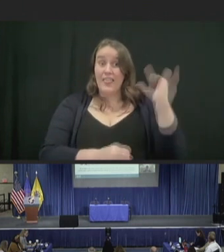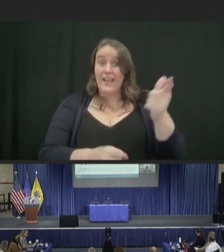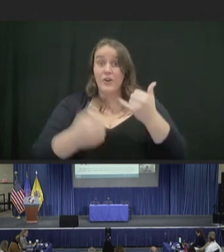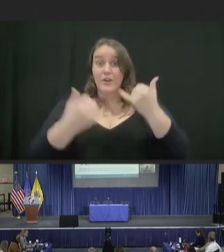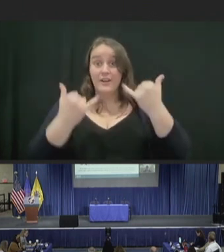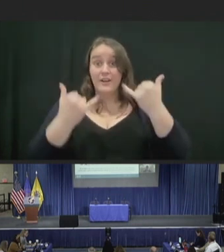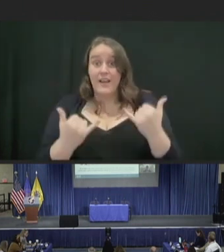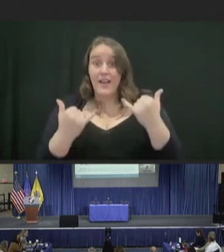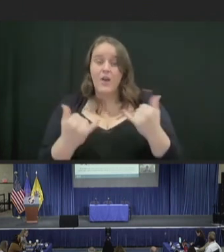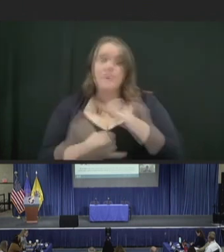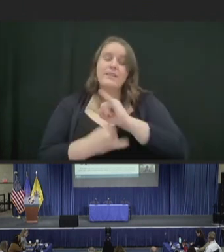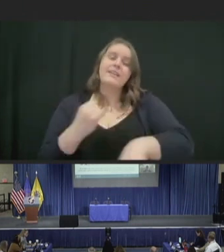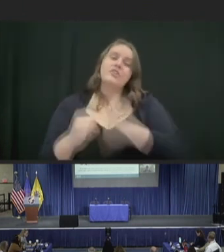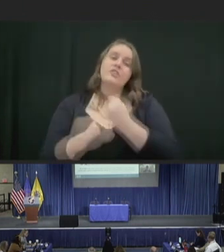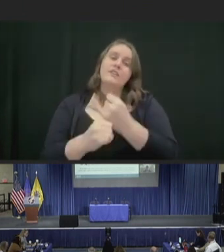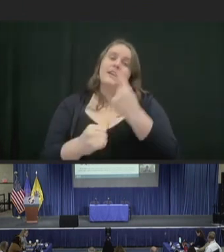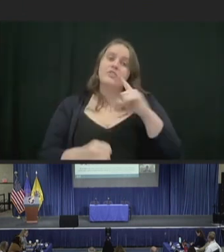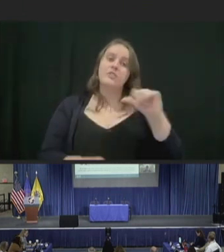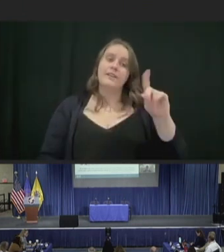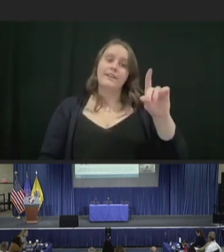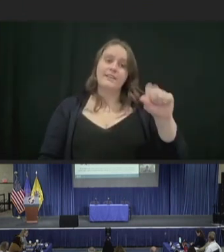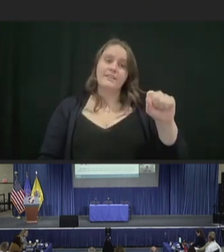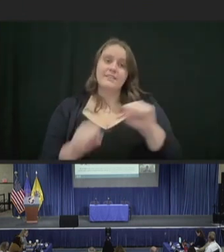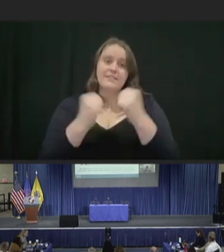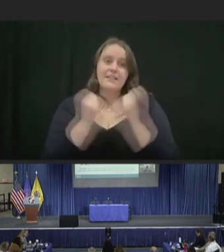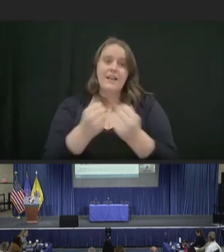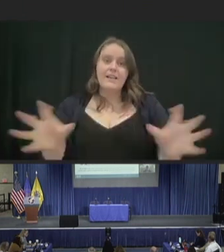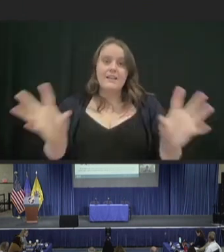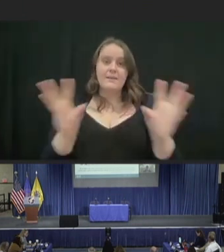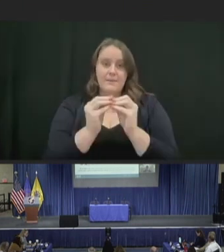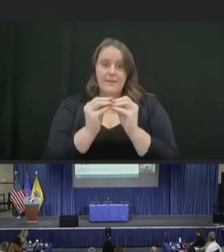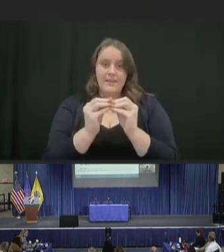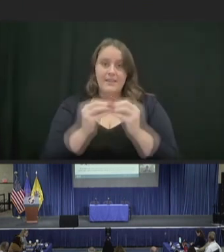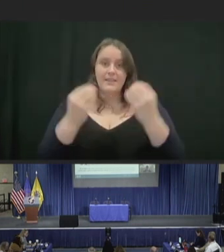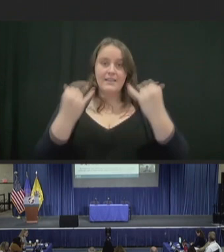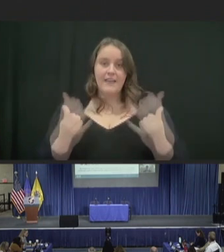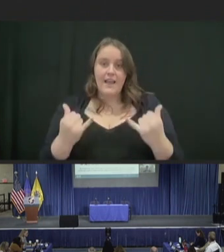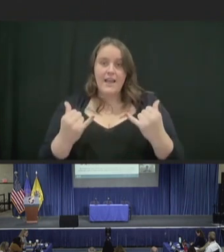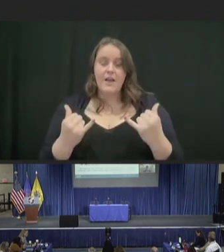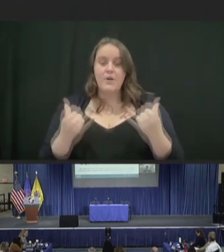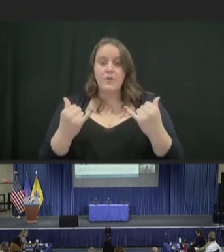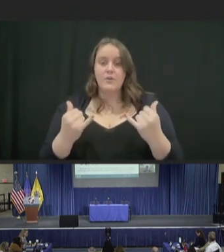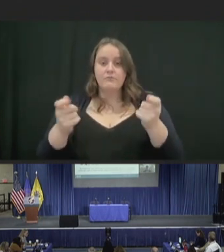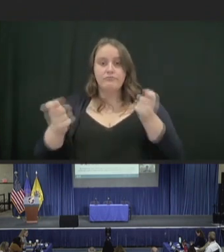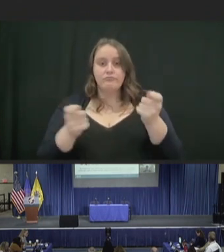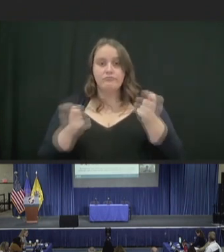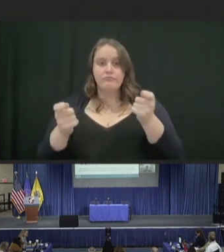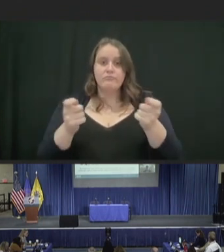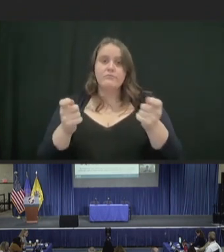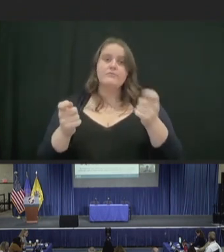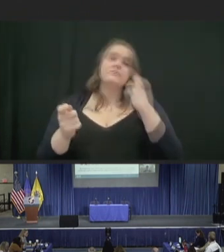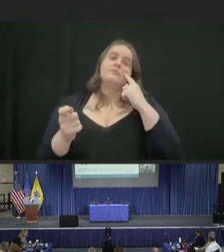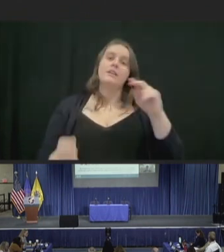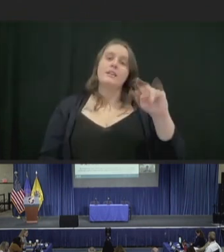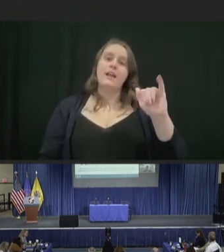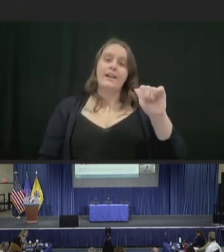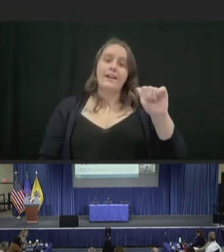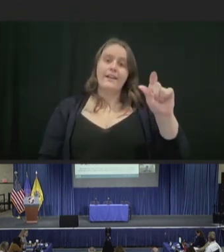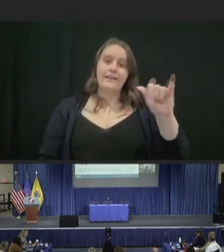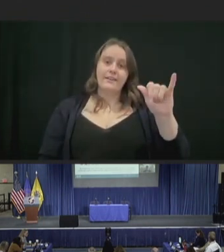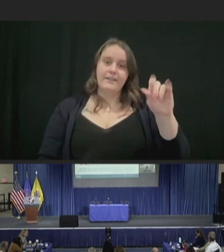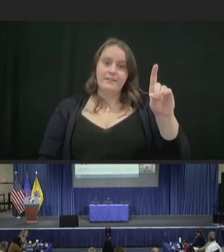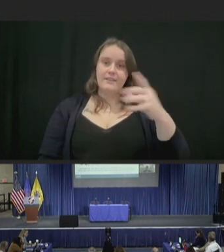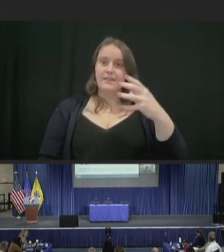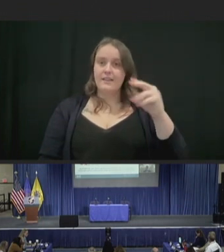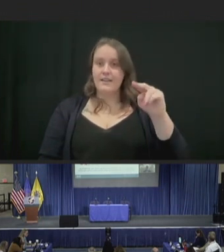Society meeting, now the current director of NIAID, Jeannie Marazzo, stated, we at NIAID, NIH, and I think